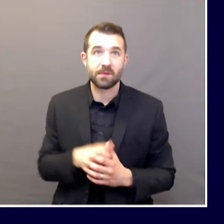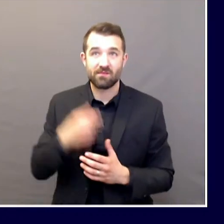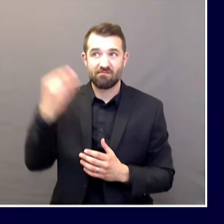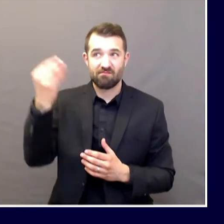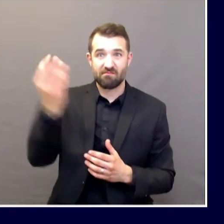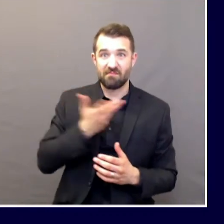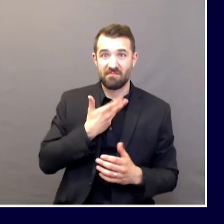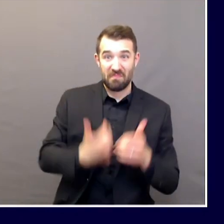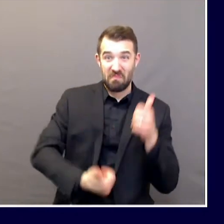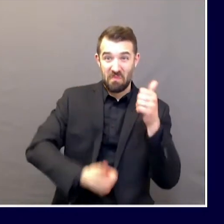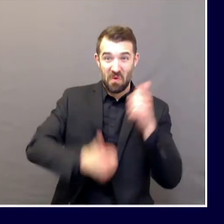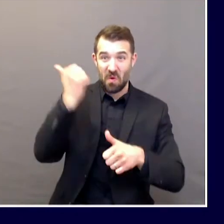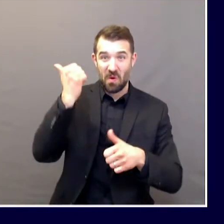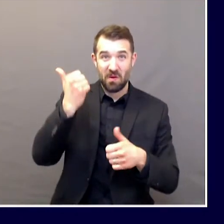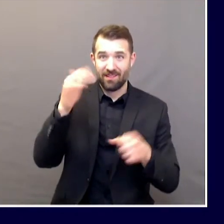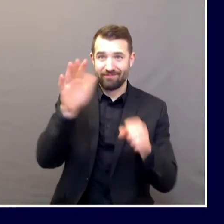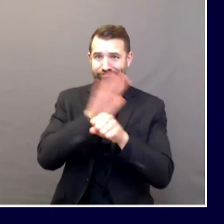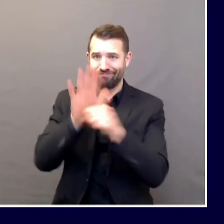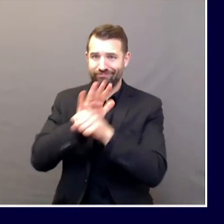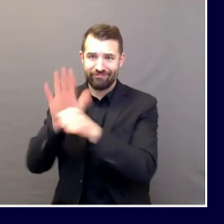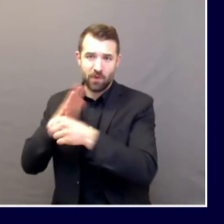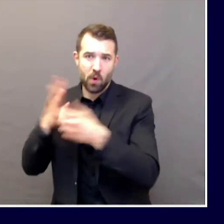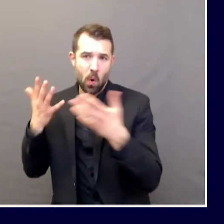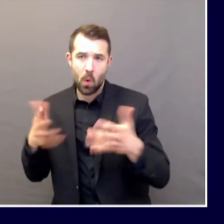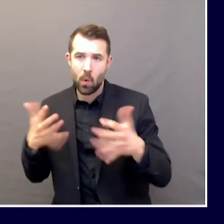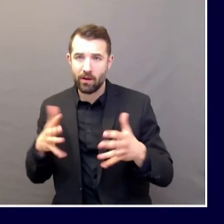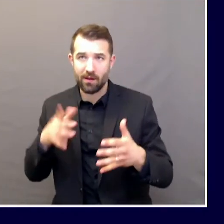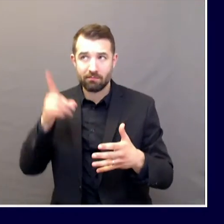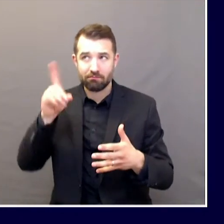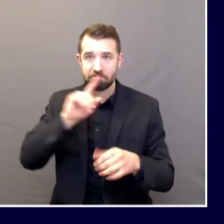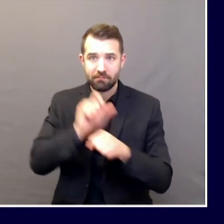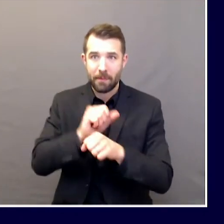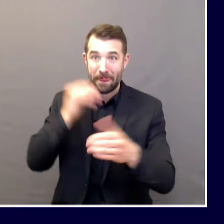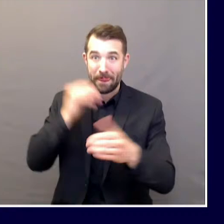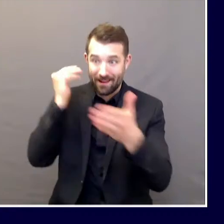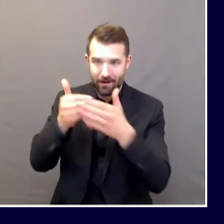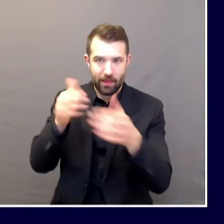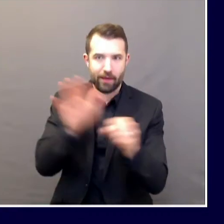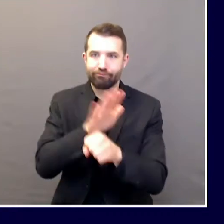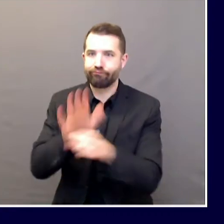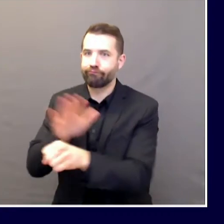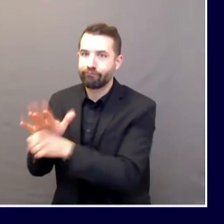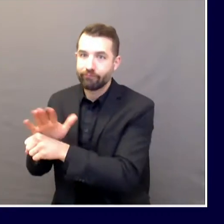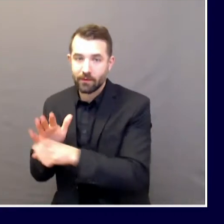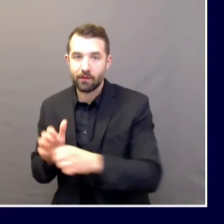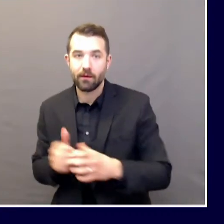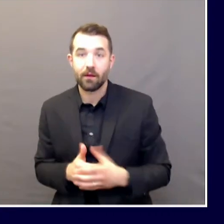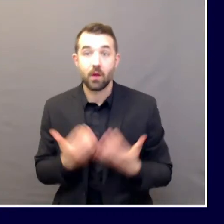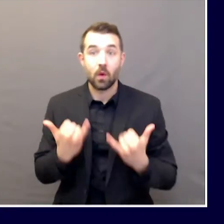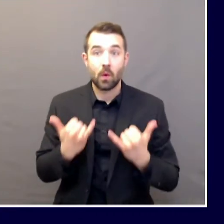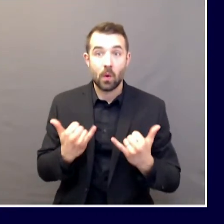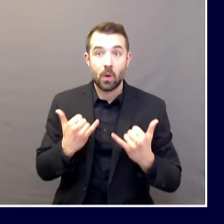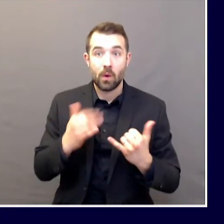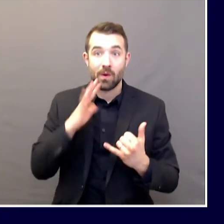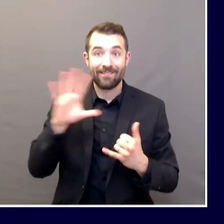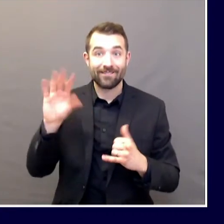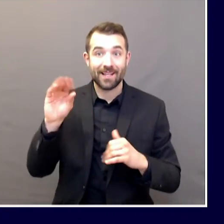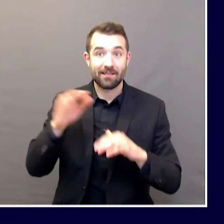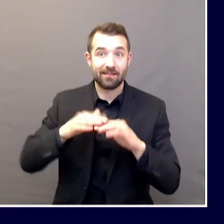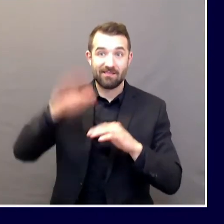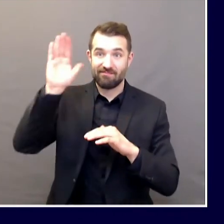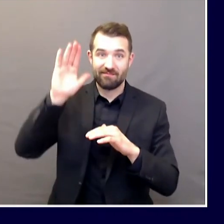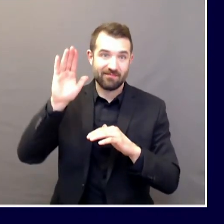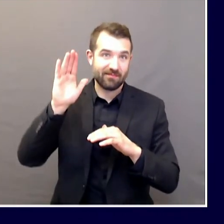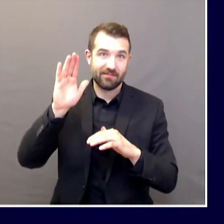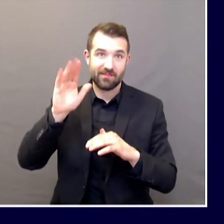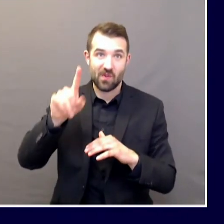unfilled. The other, though, is that as we've opened up now to the age category 50 and over, adding now